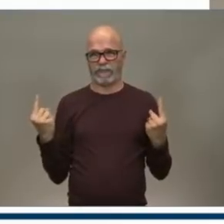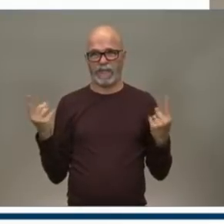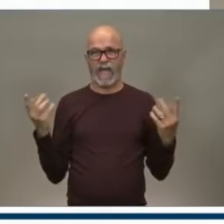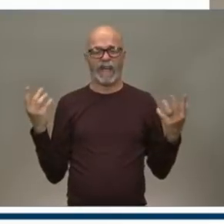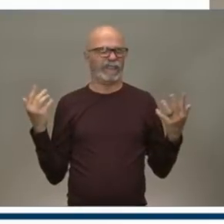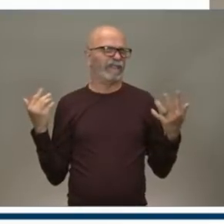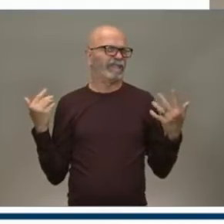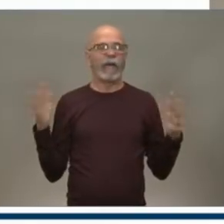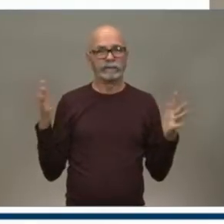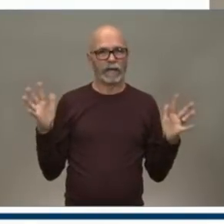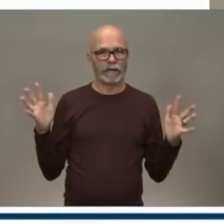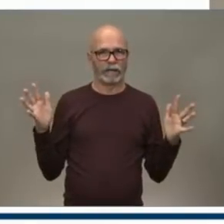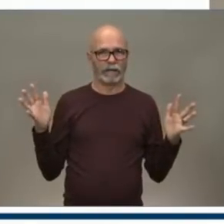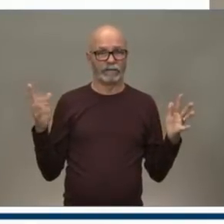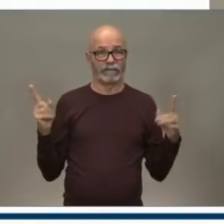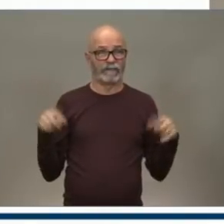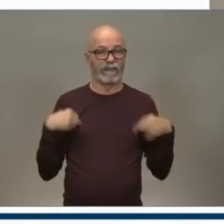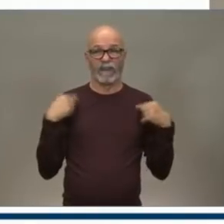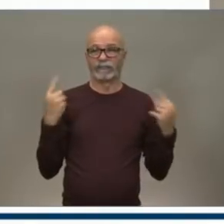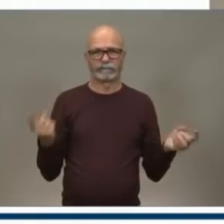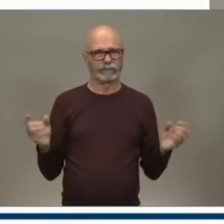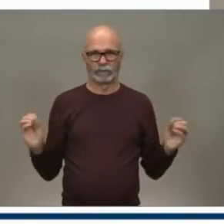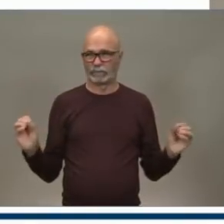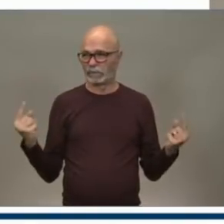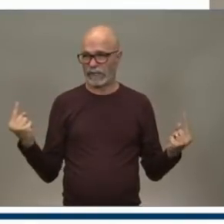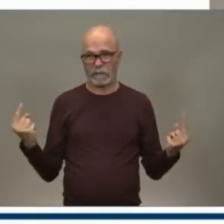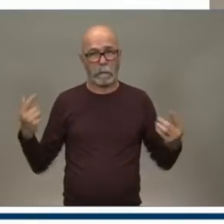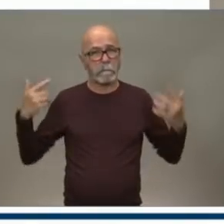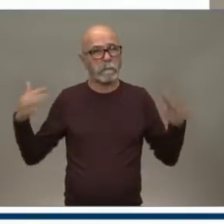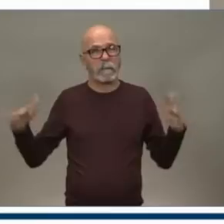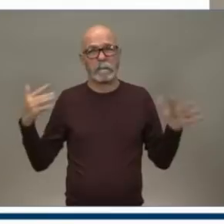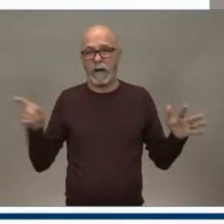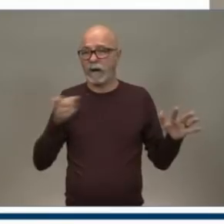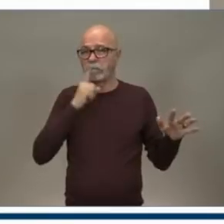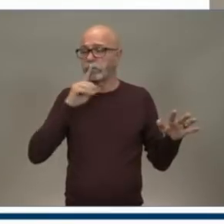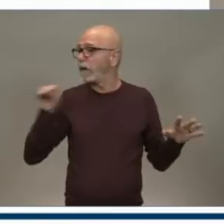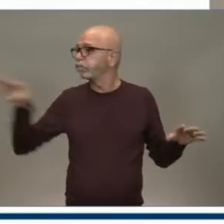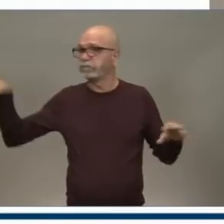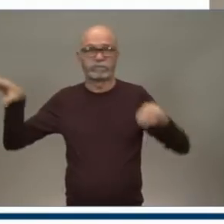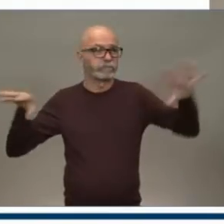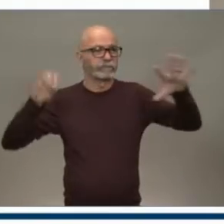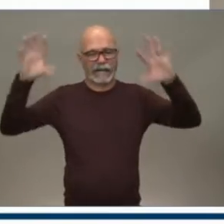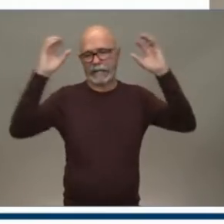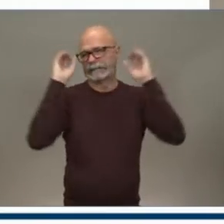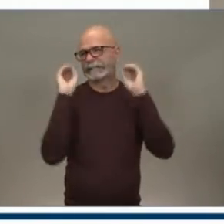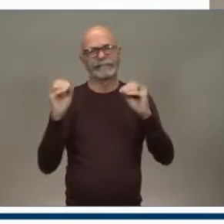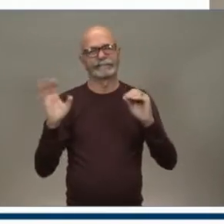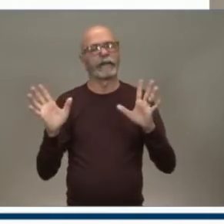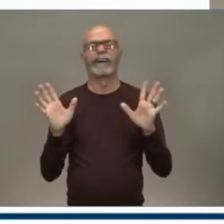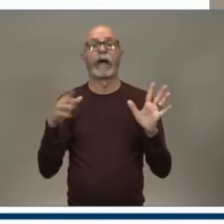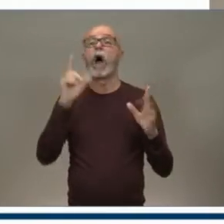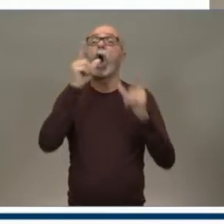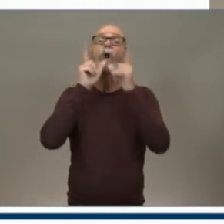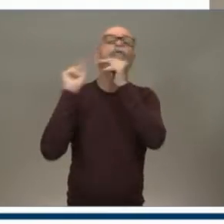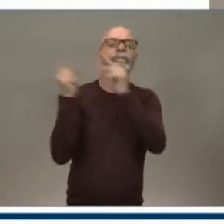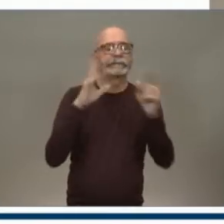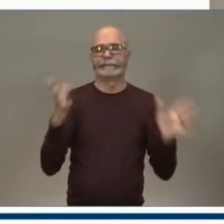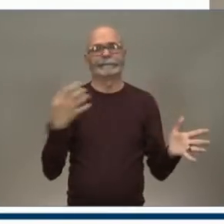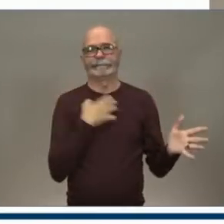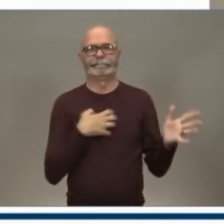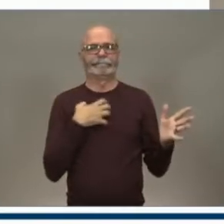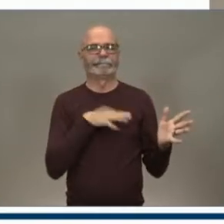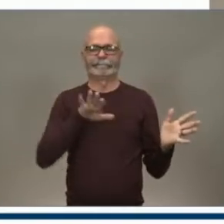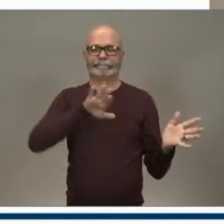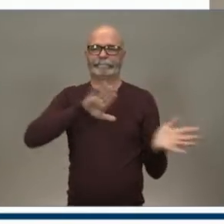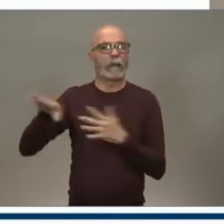few days, other than the two that we've been talking about today. I've heard several rumors of that. So-and-so child was in a